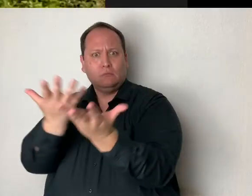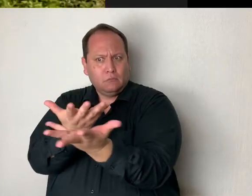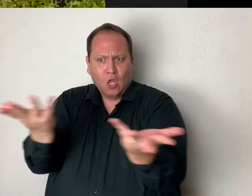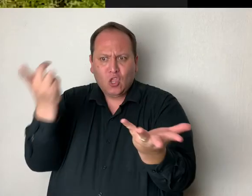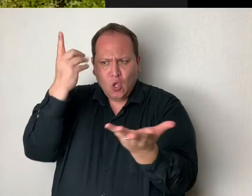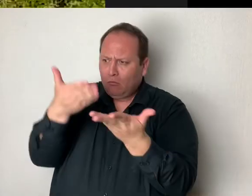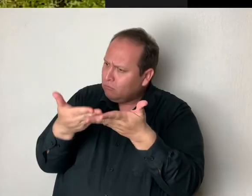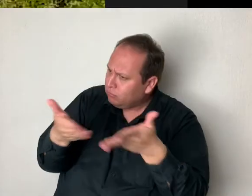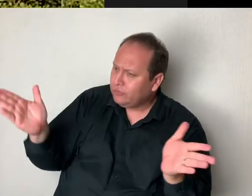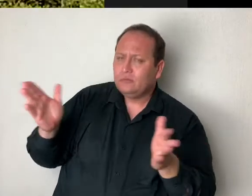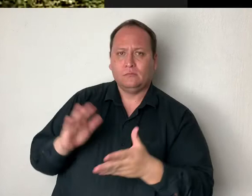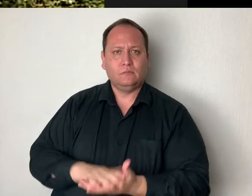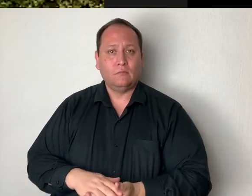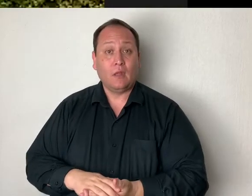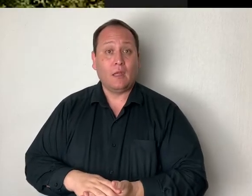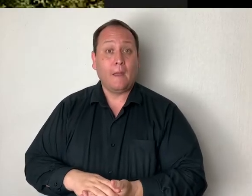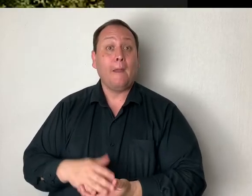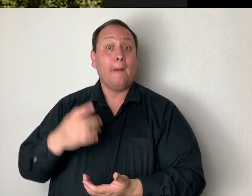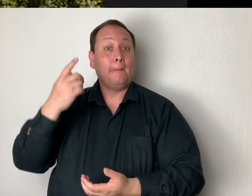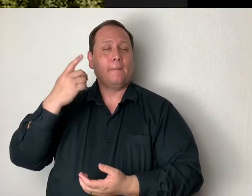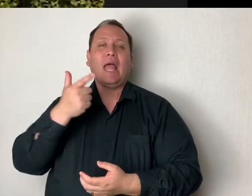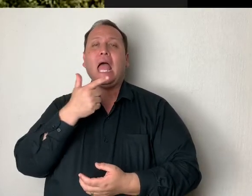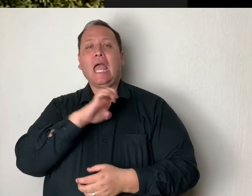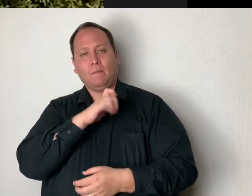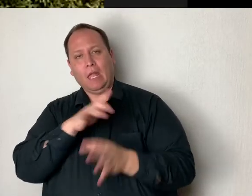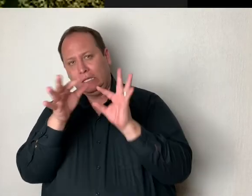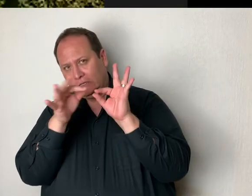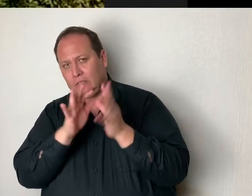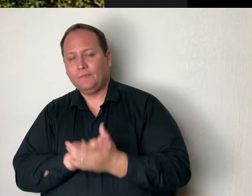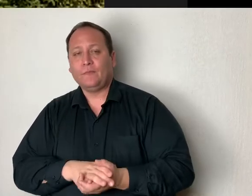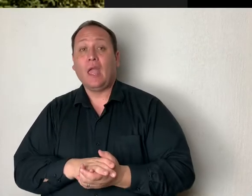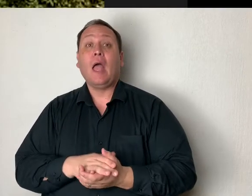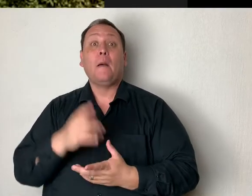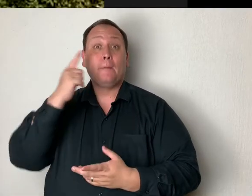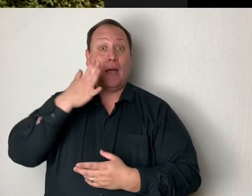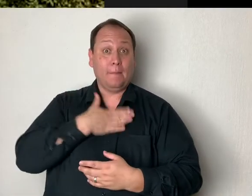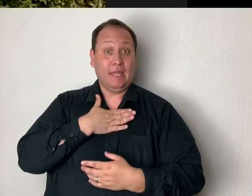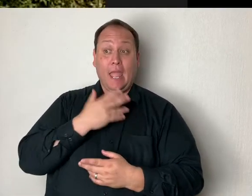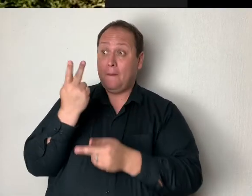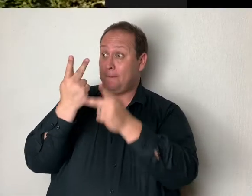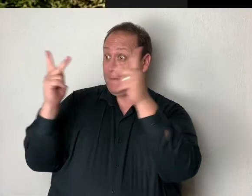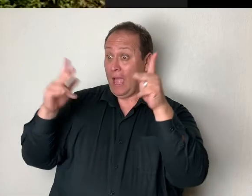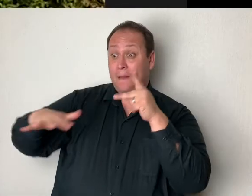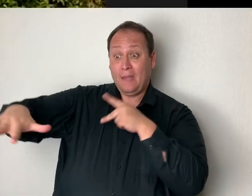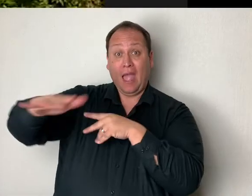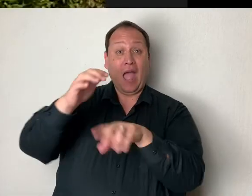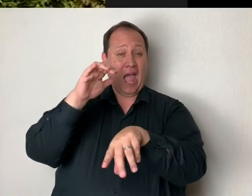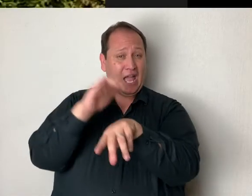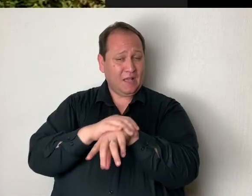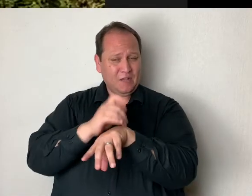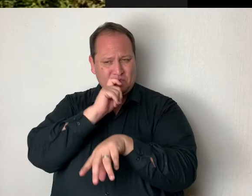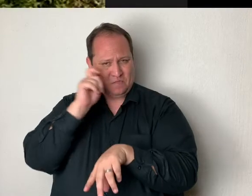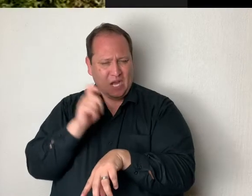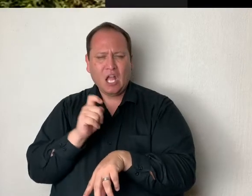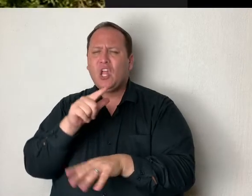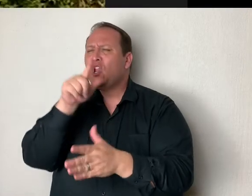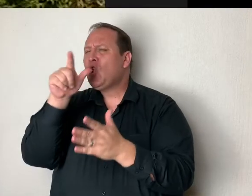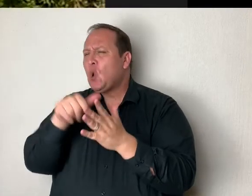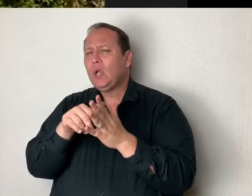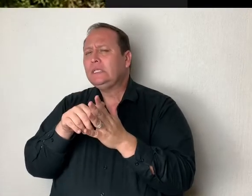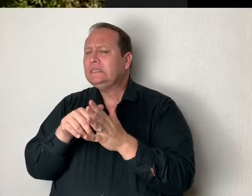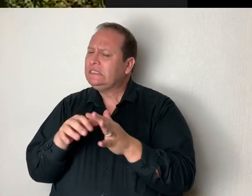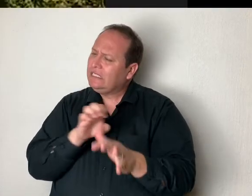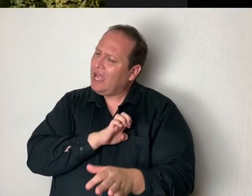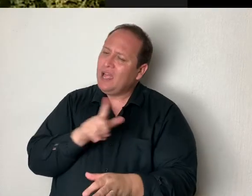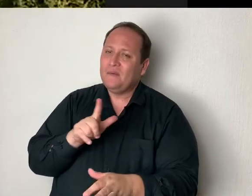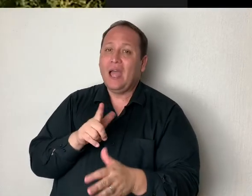Para mí el Parque de la Amistad es un lugar muy especial y nuestra campaña de Build That Park en